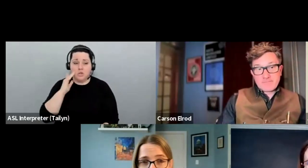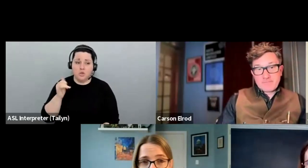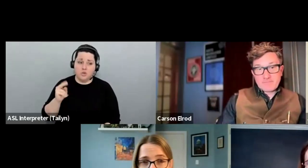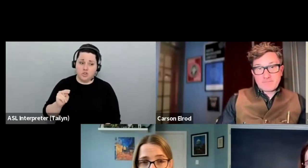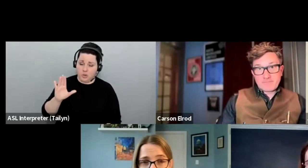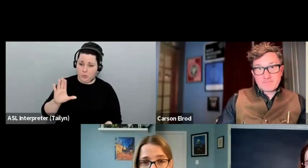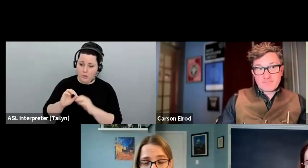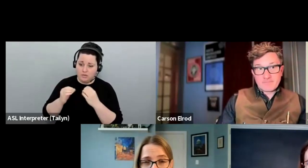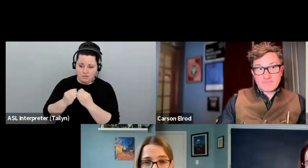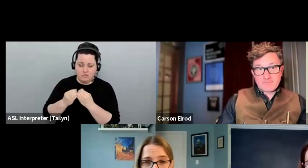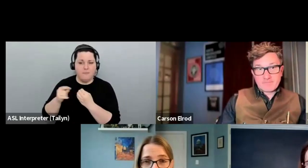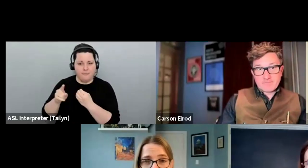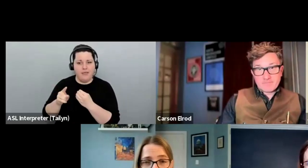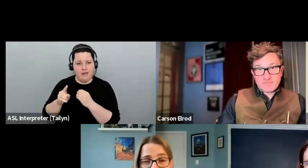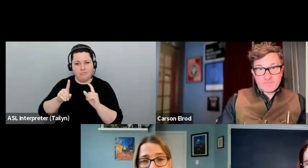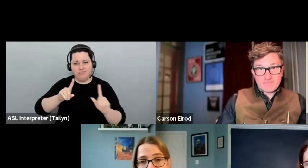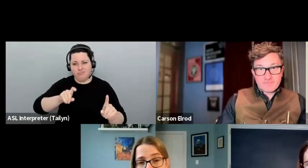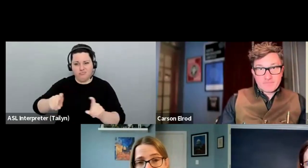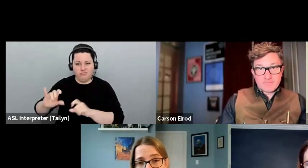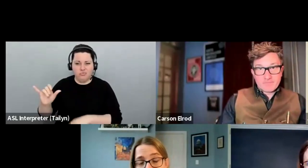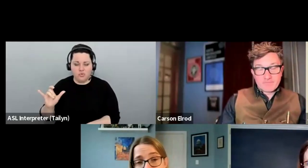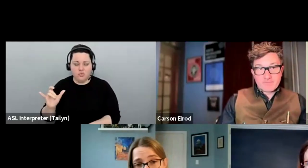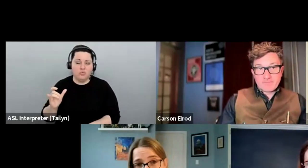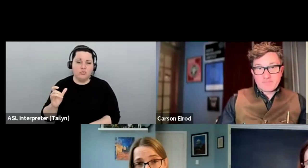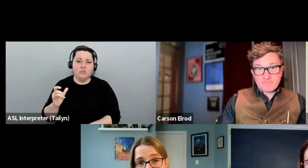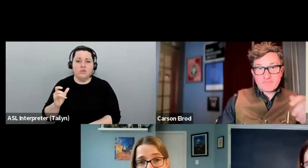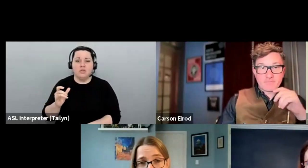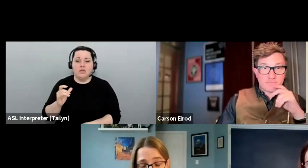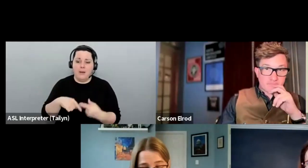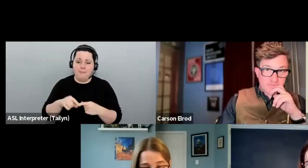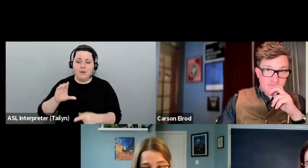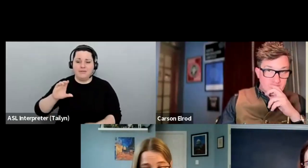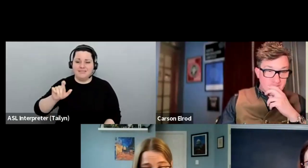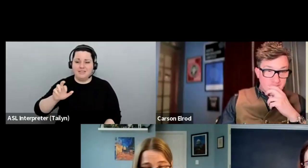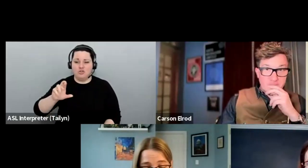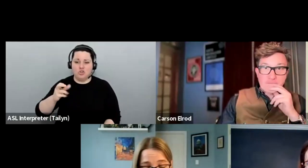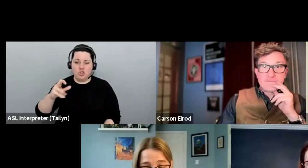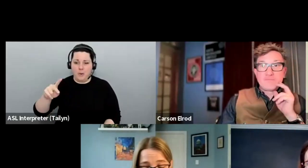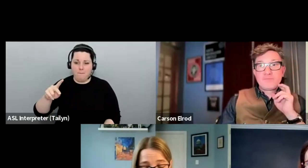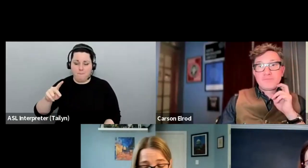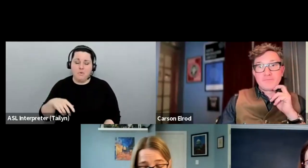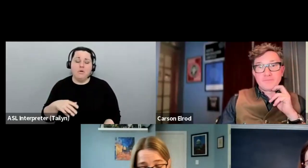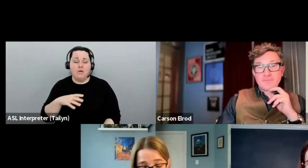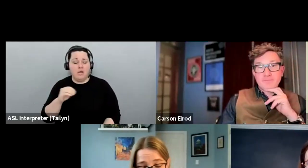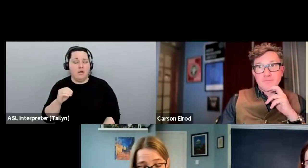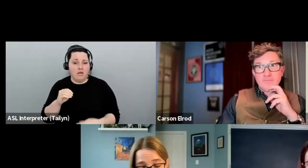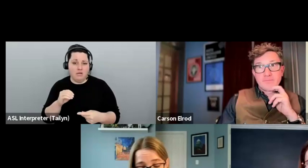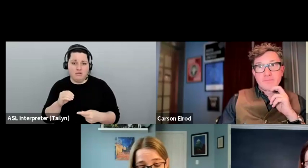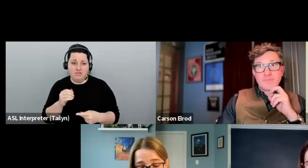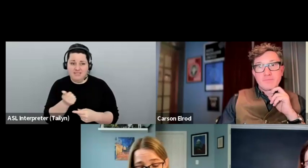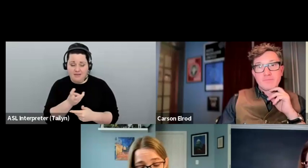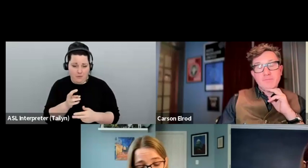organization has done some surveying as well about censorship, and that similarly, a number of your